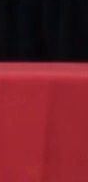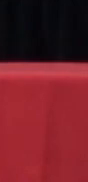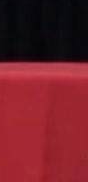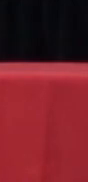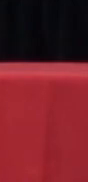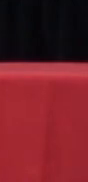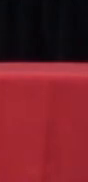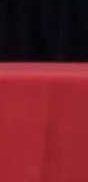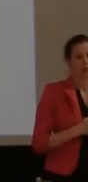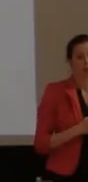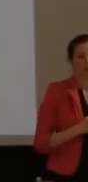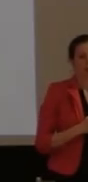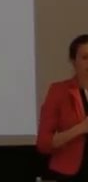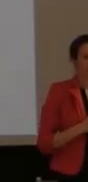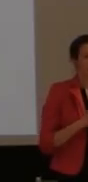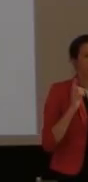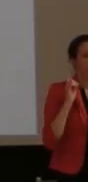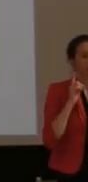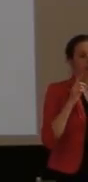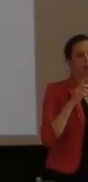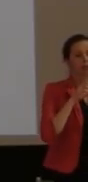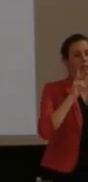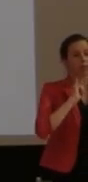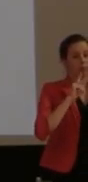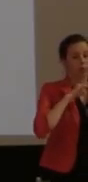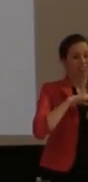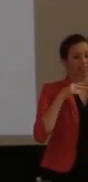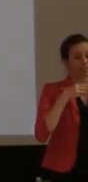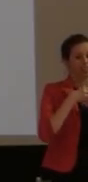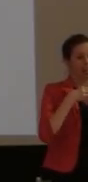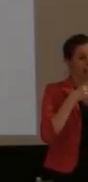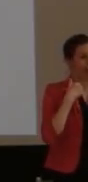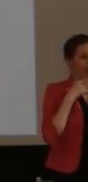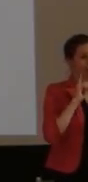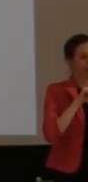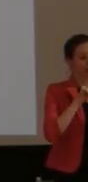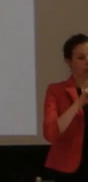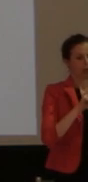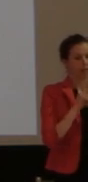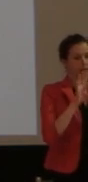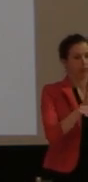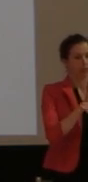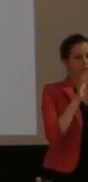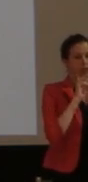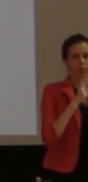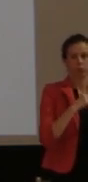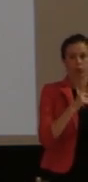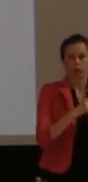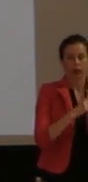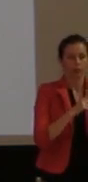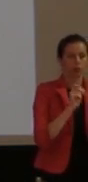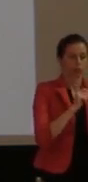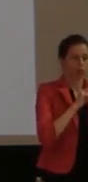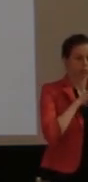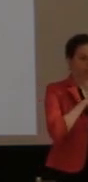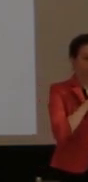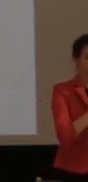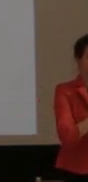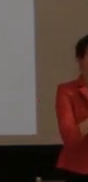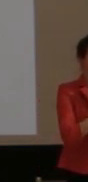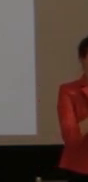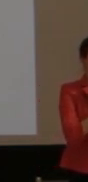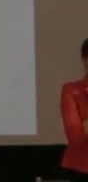The consortium partners on this slide serve very different functions for the program, from storing and distributing